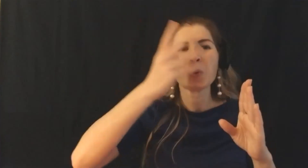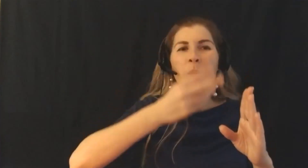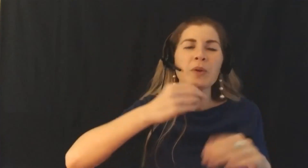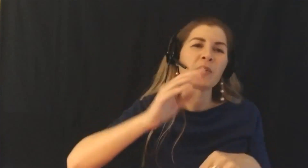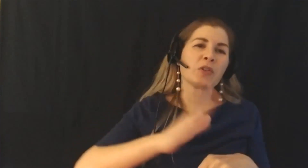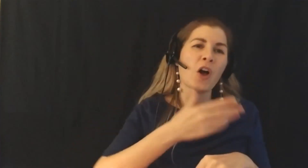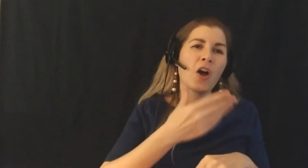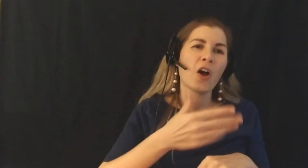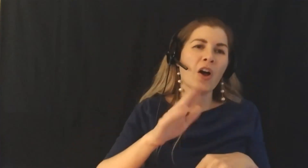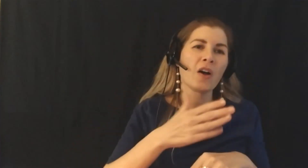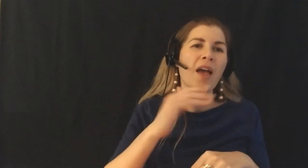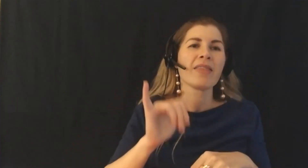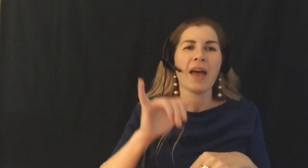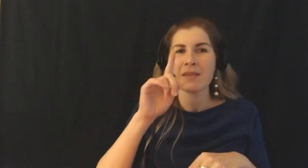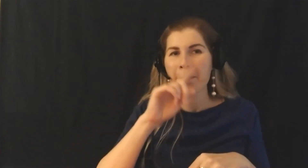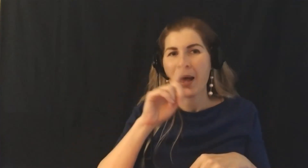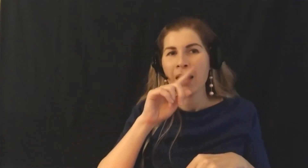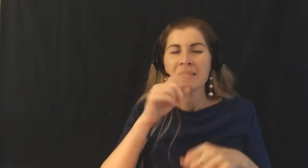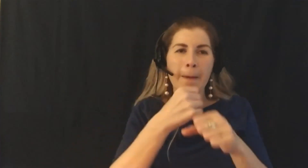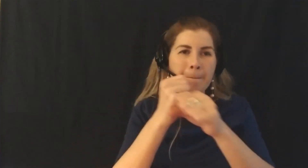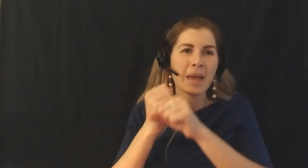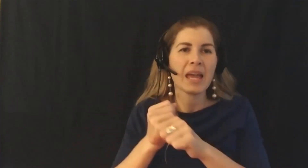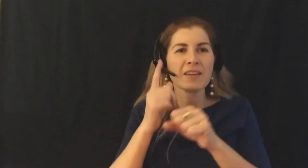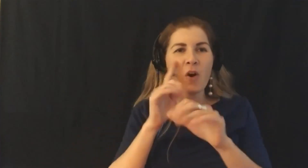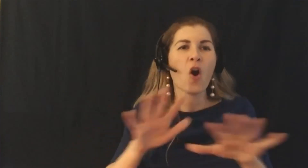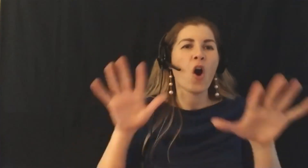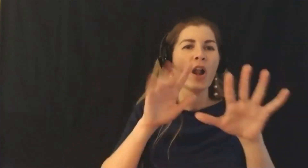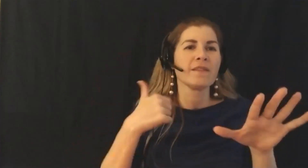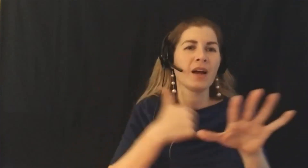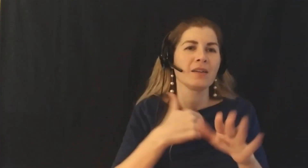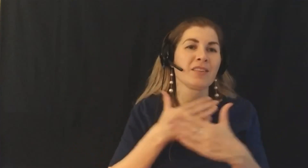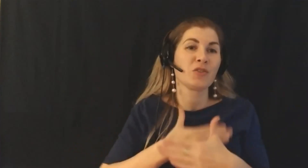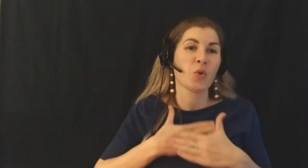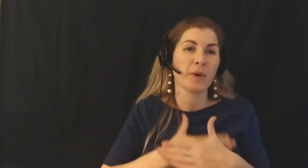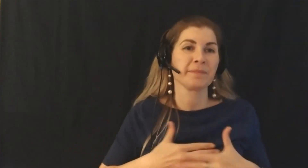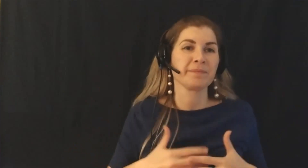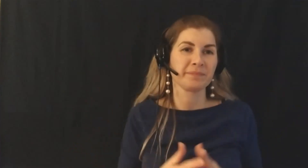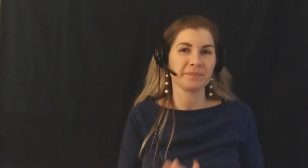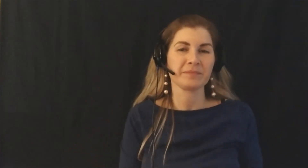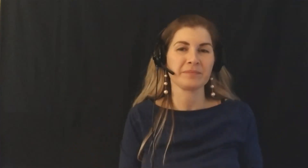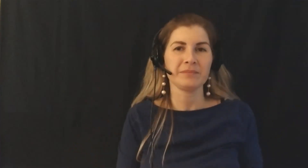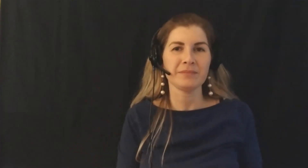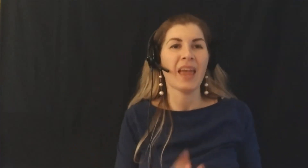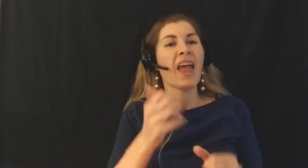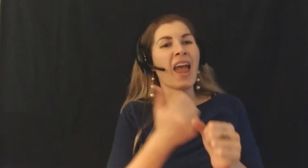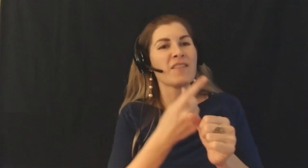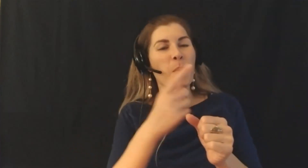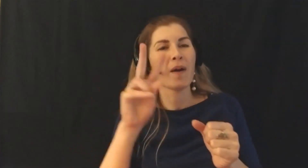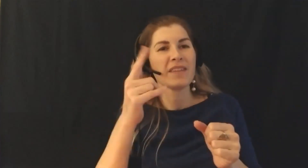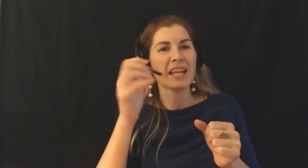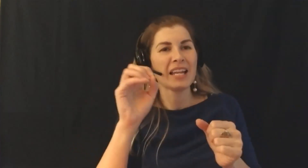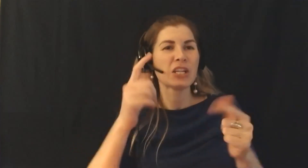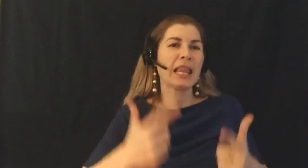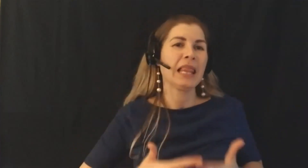song that the mice can make for all of us to enjoy." And everyone in the village lived